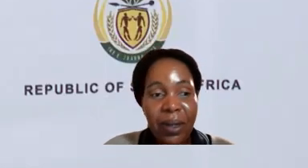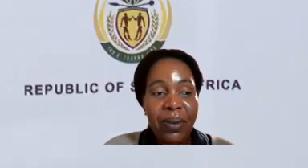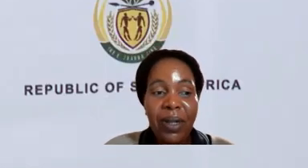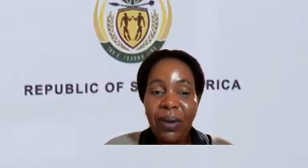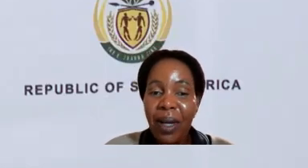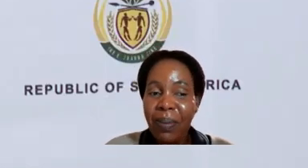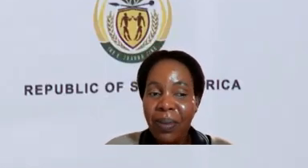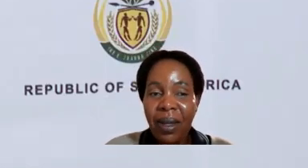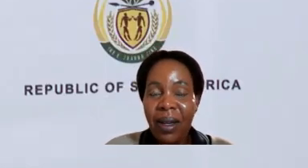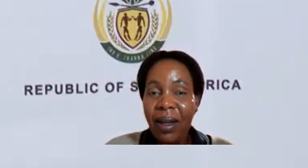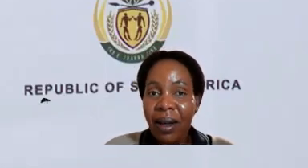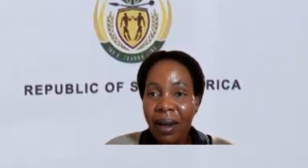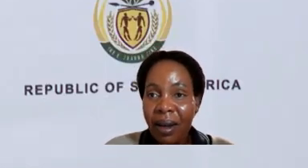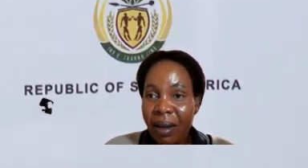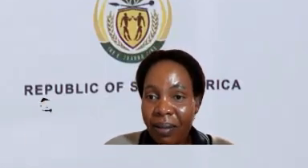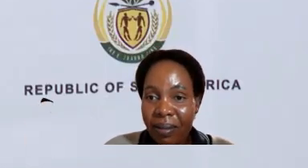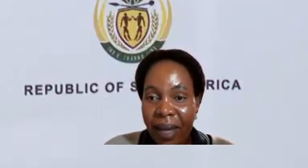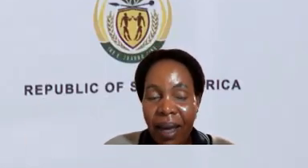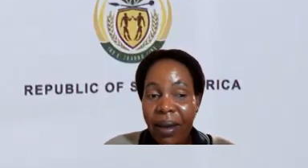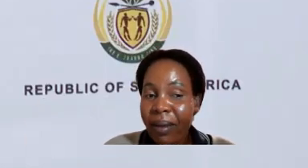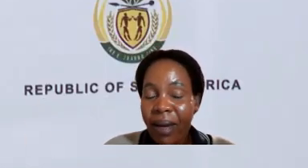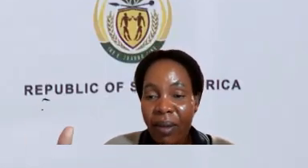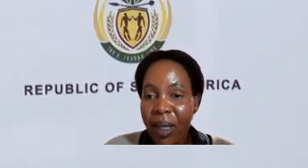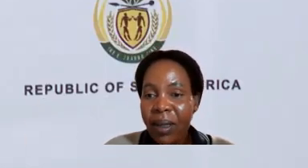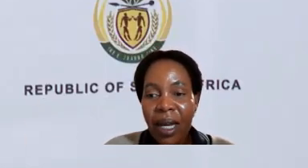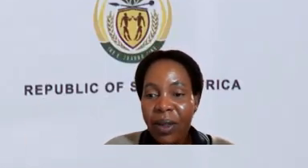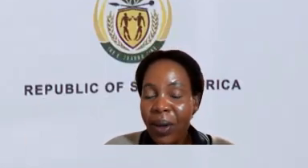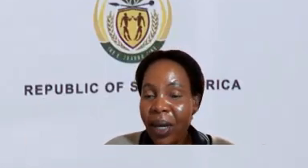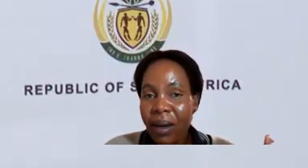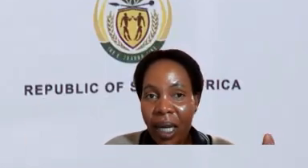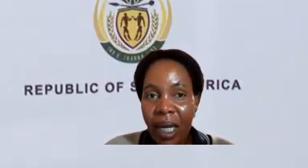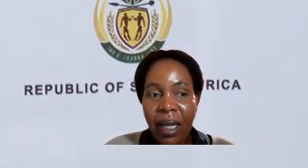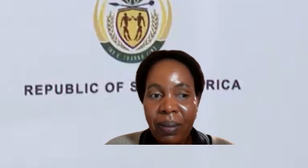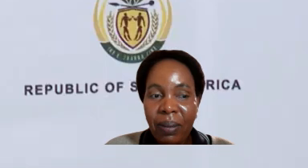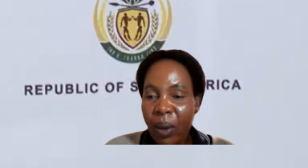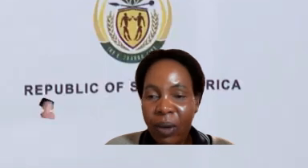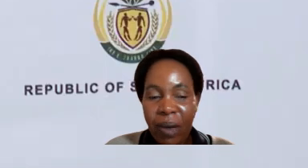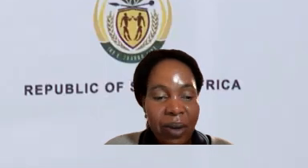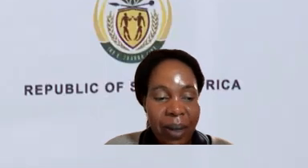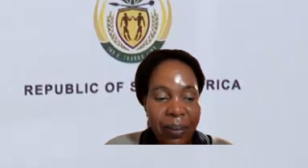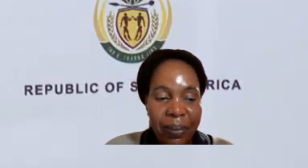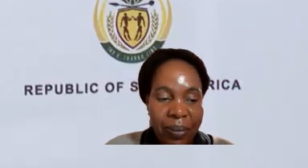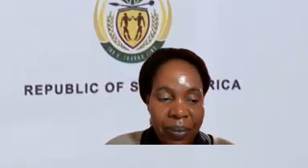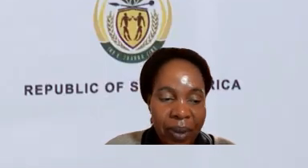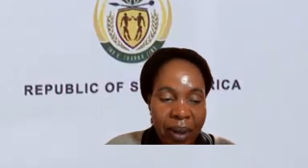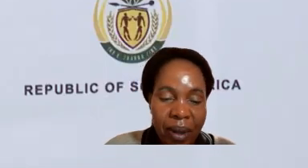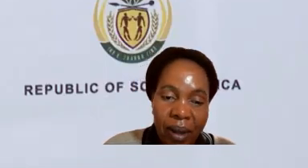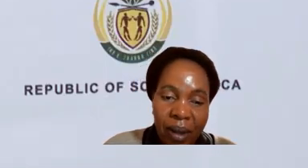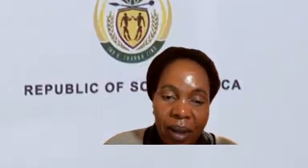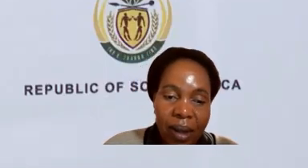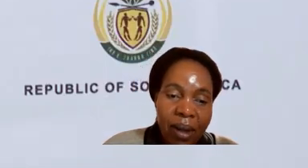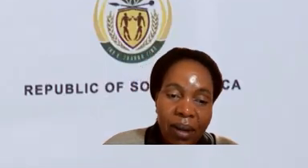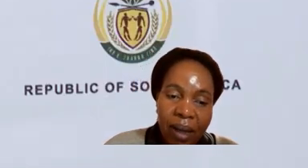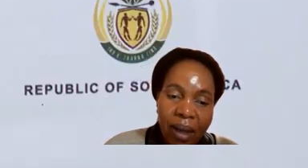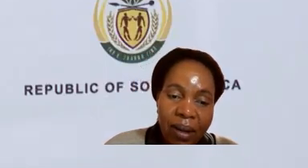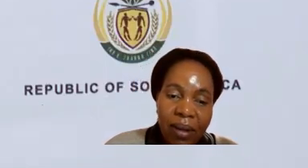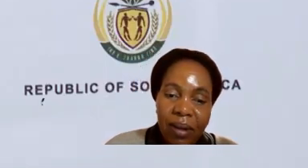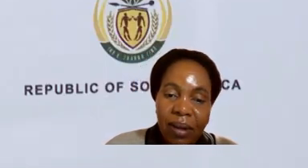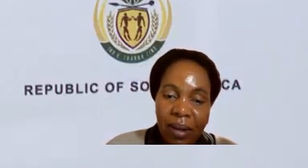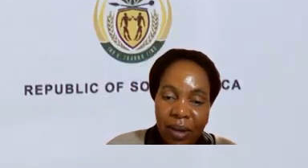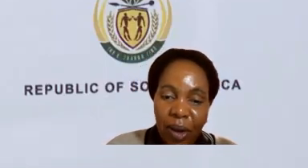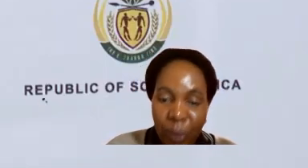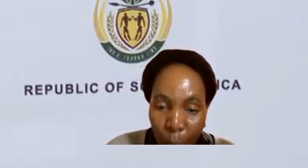If you want to rescue them, yeah, the government is saying, it's okay, you can get in, go and rescue them.